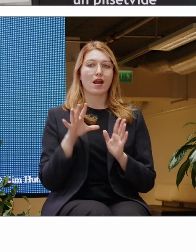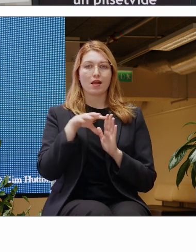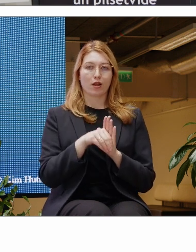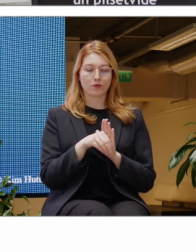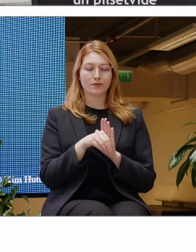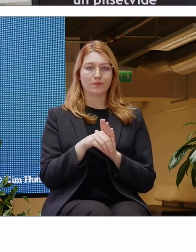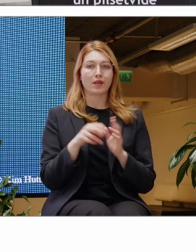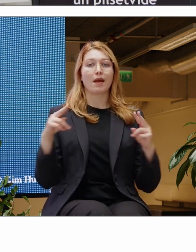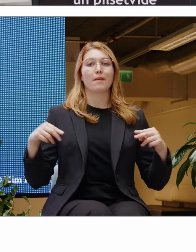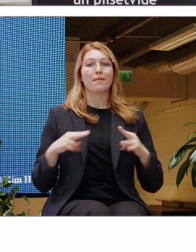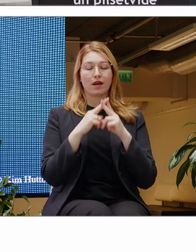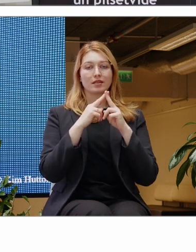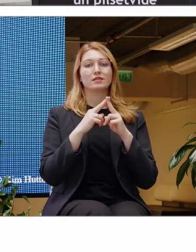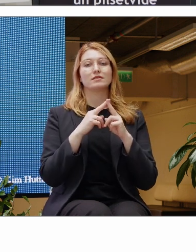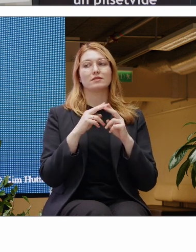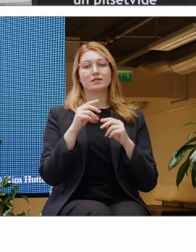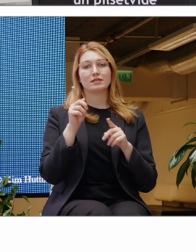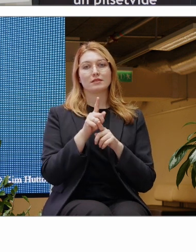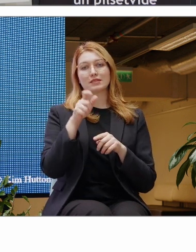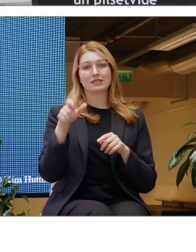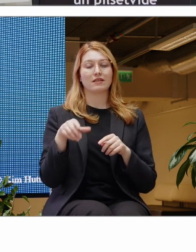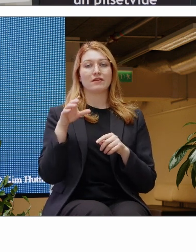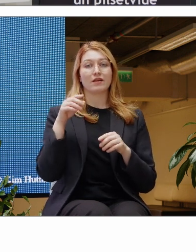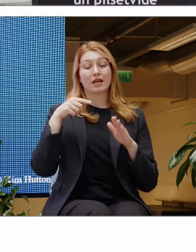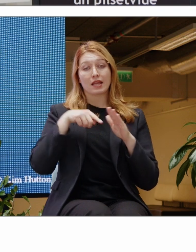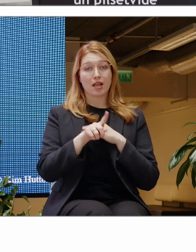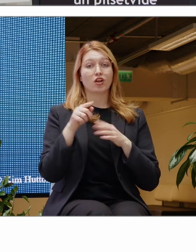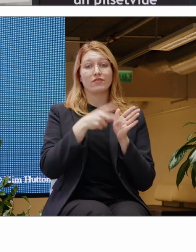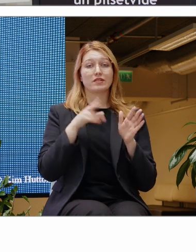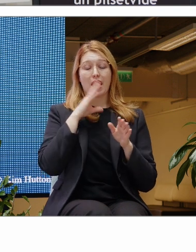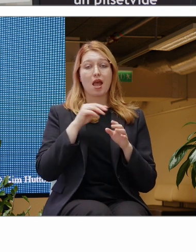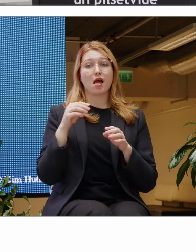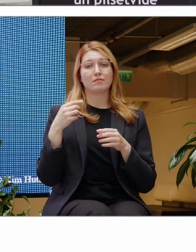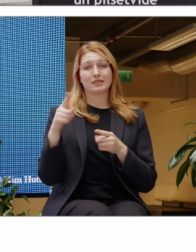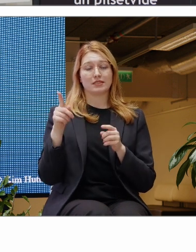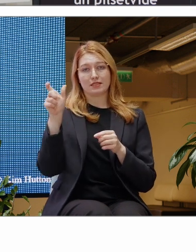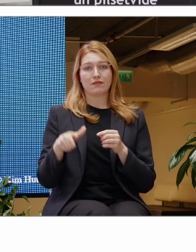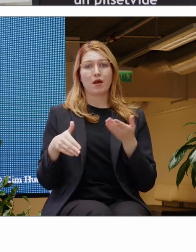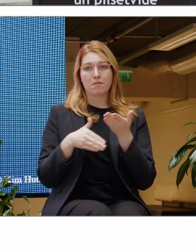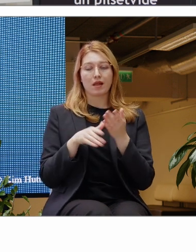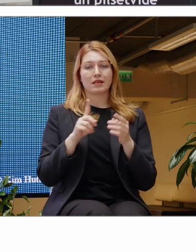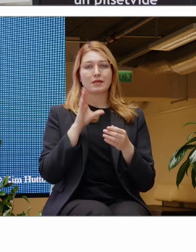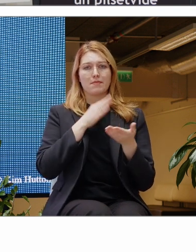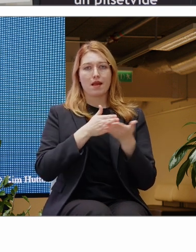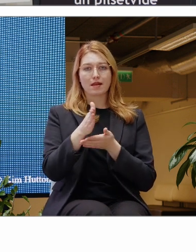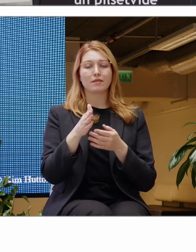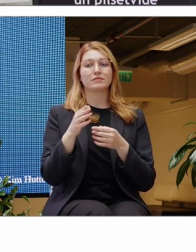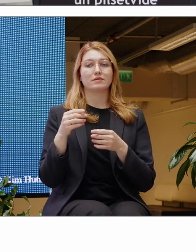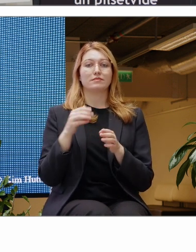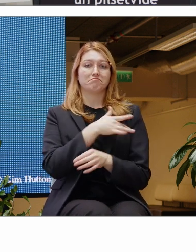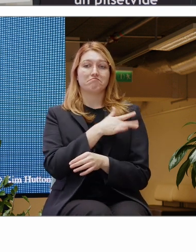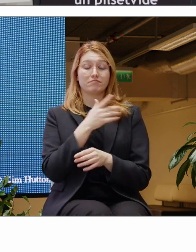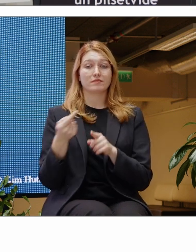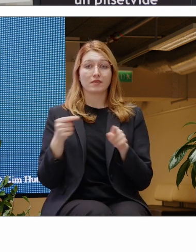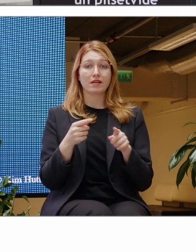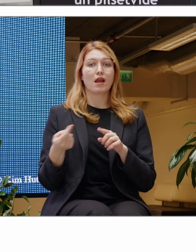in Paris, the person could get on the train with help, accessible service. They got to London and the service delivery